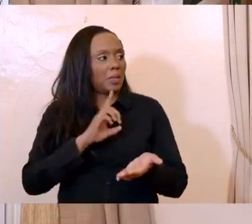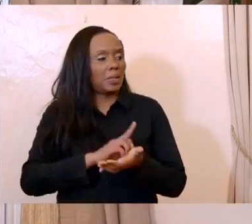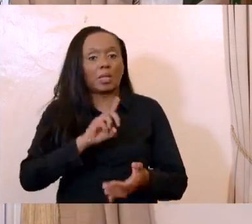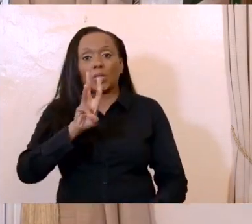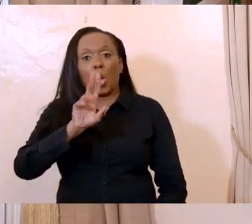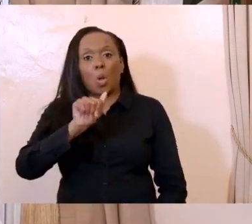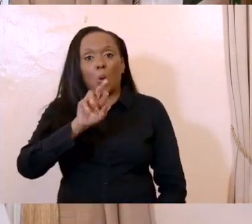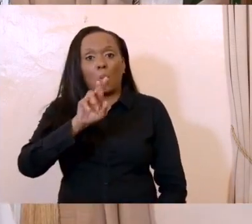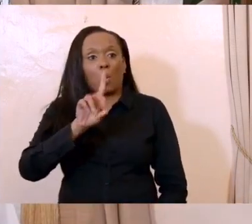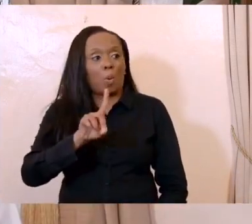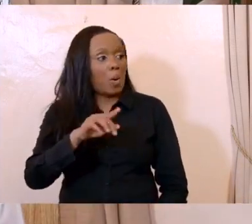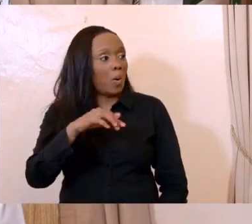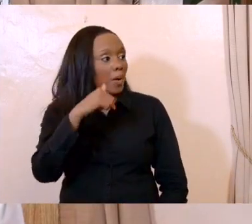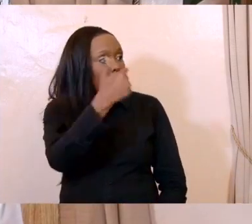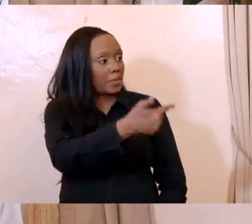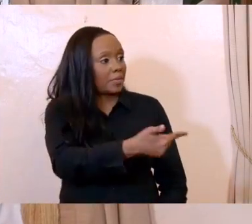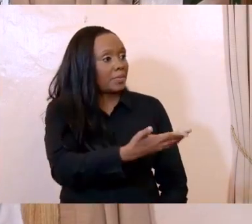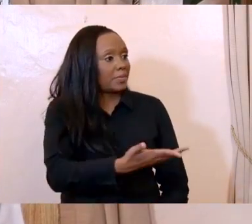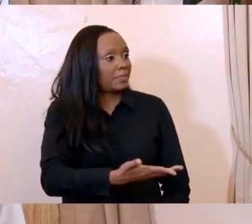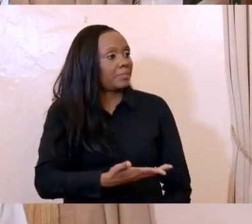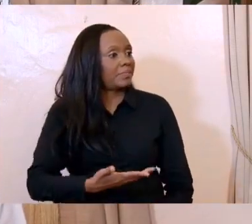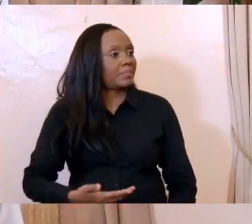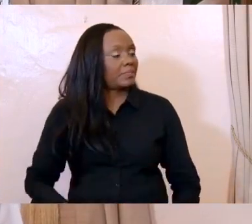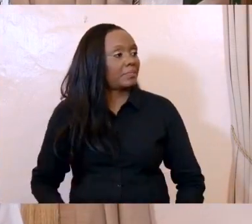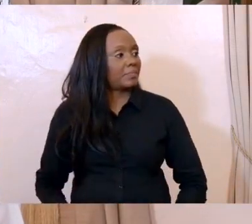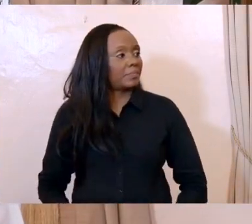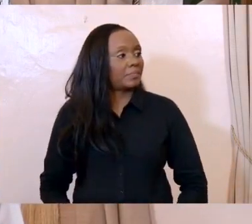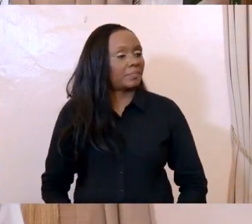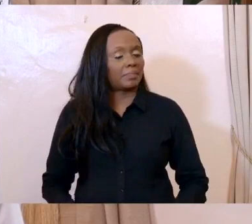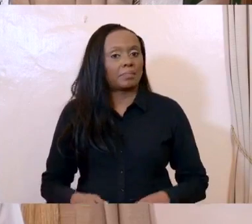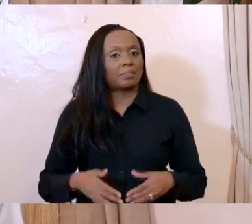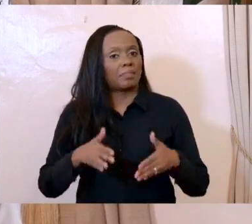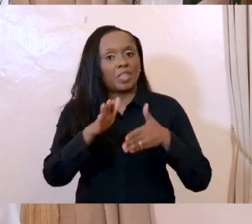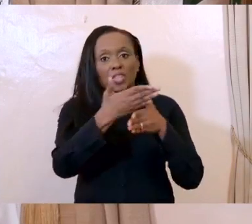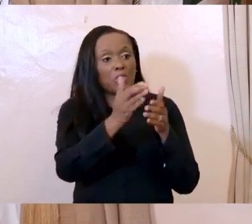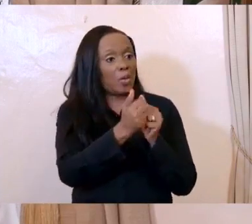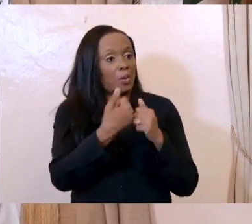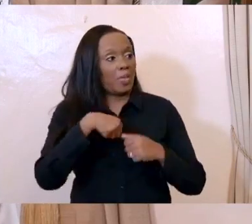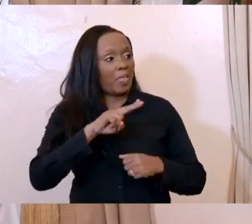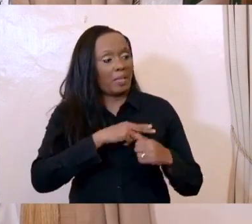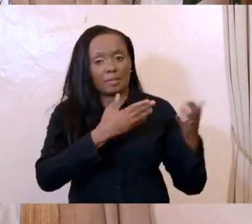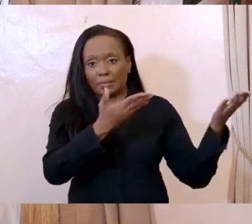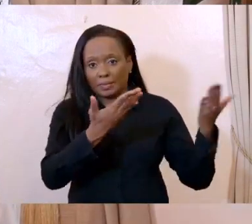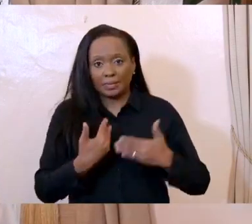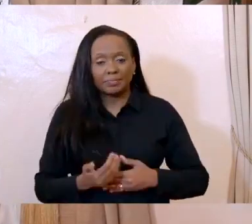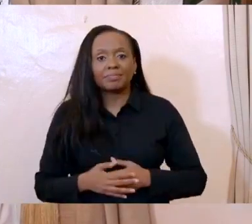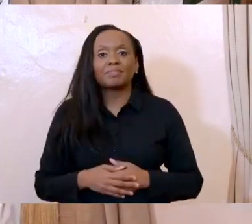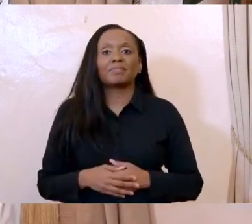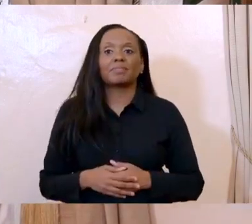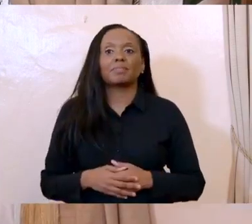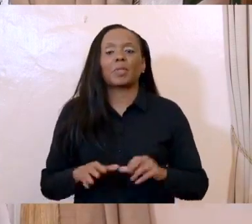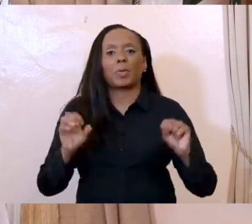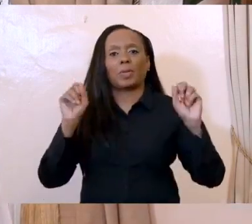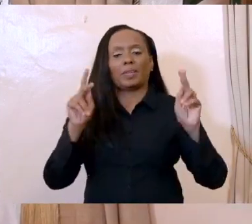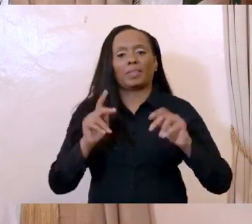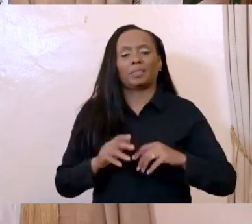would be kind enough, please, to indicate, share with us the suggestions that you have. Okay.